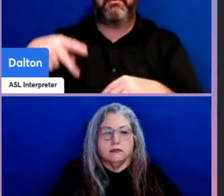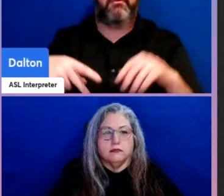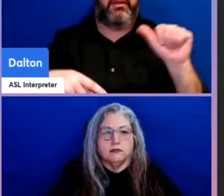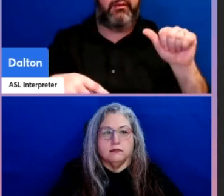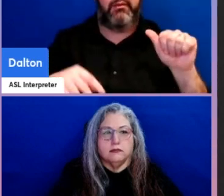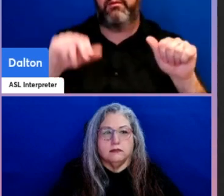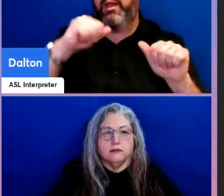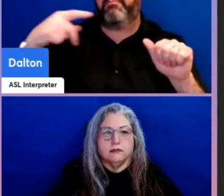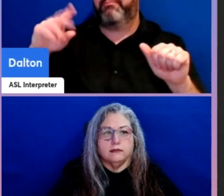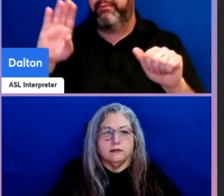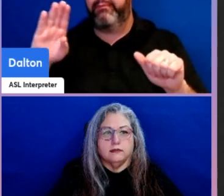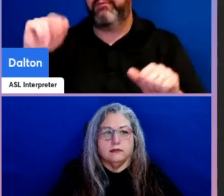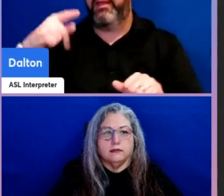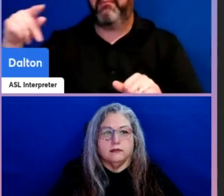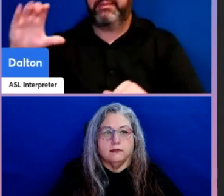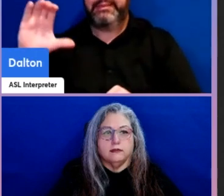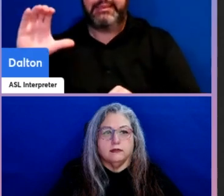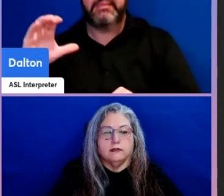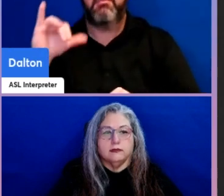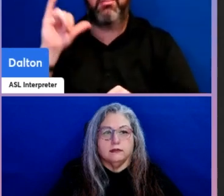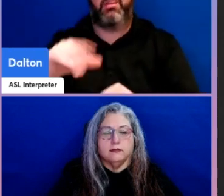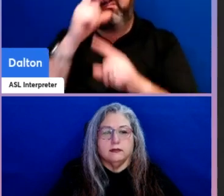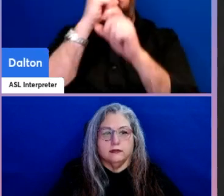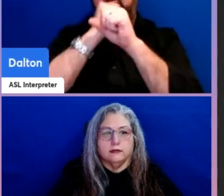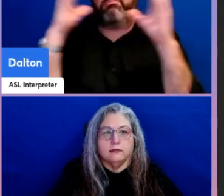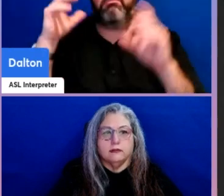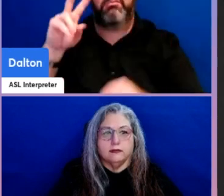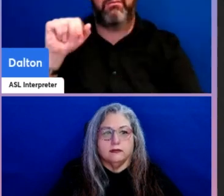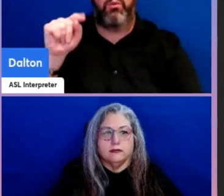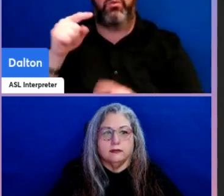C is. So the idea here with Vault across